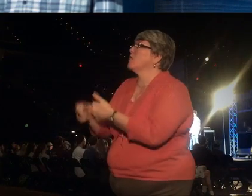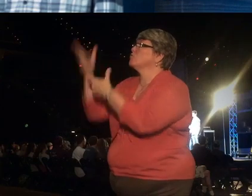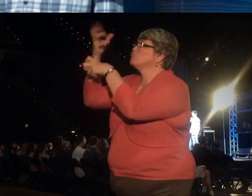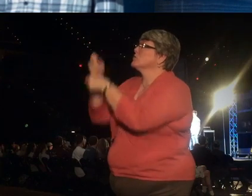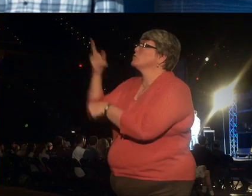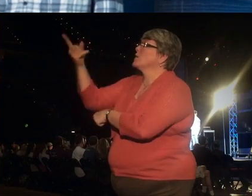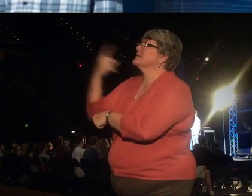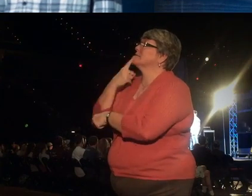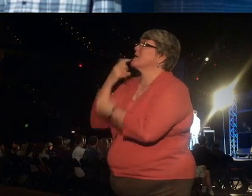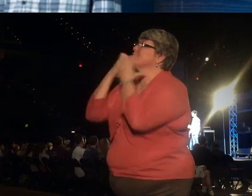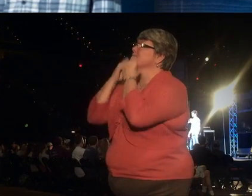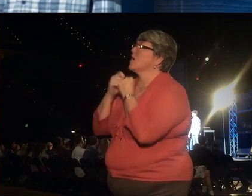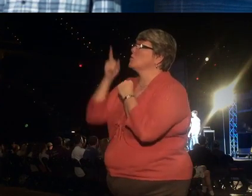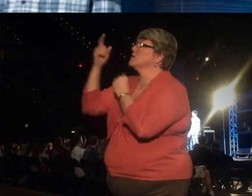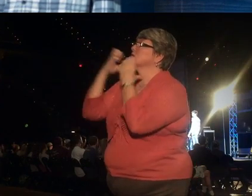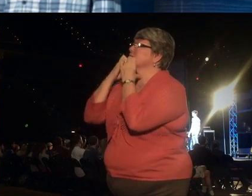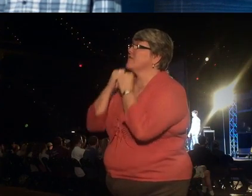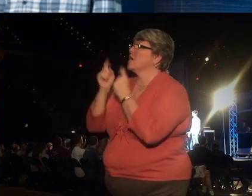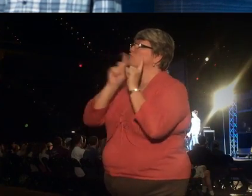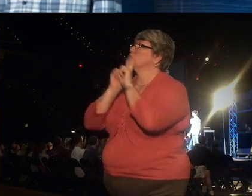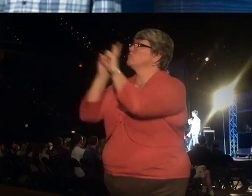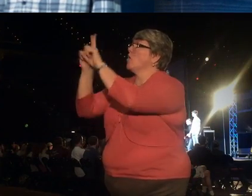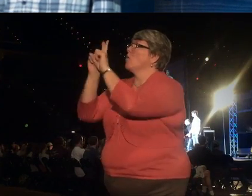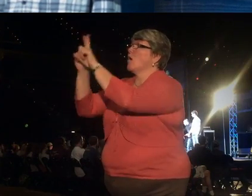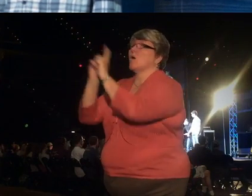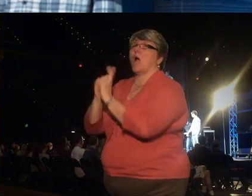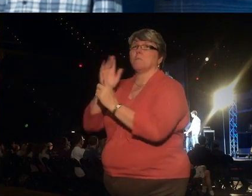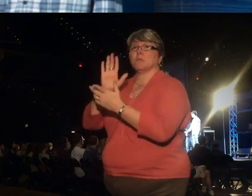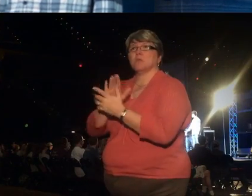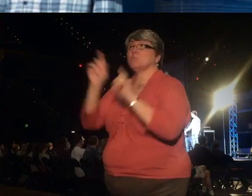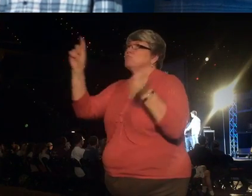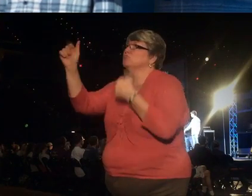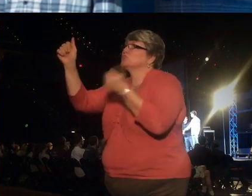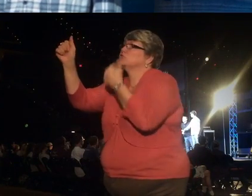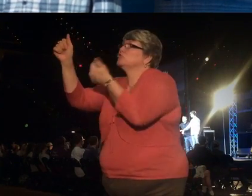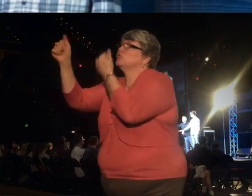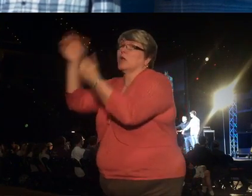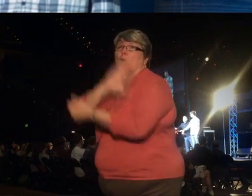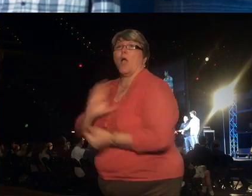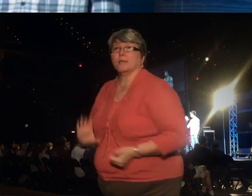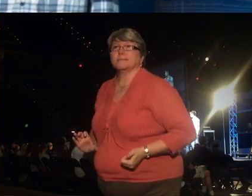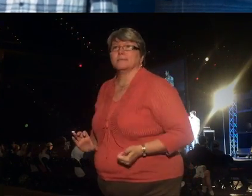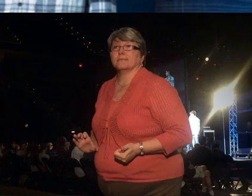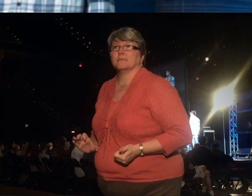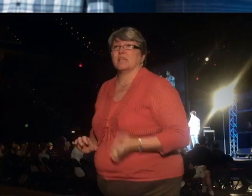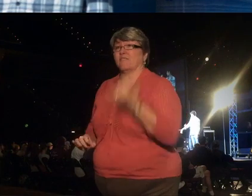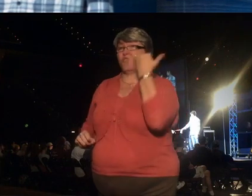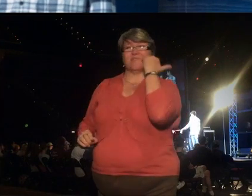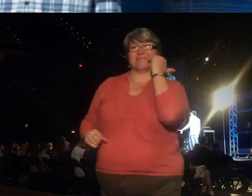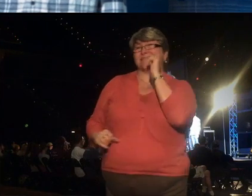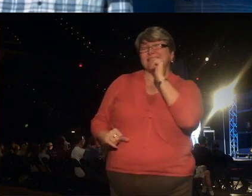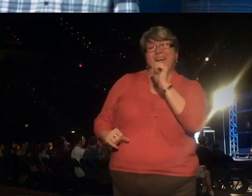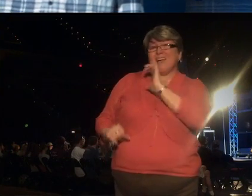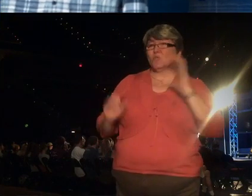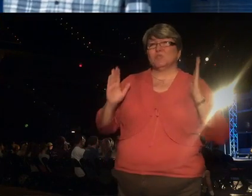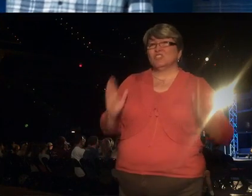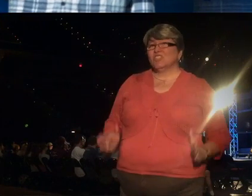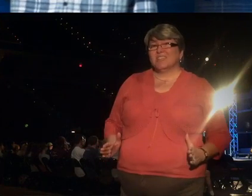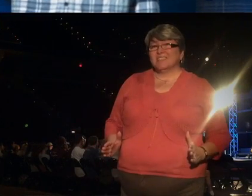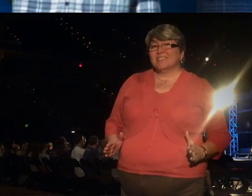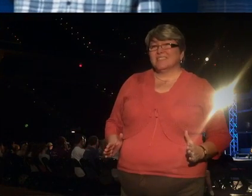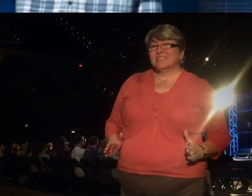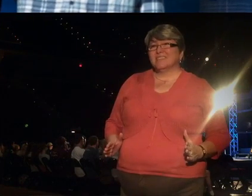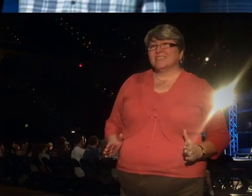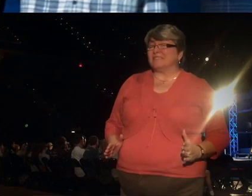want to value what he values, I want to go where he goes, and so I'm going to be pursuing Christ. If you're not a Christian,